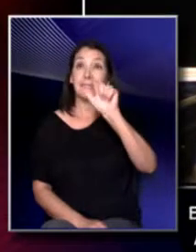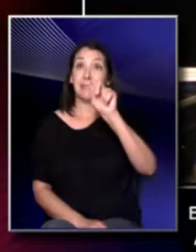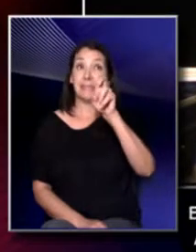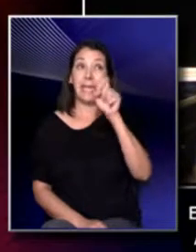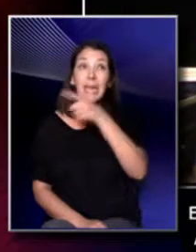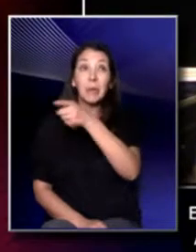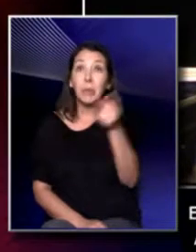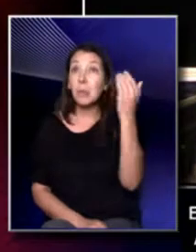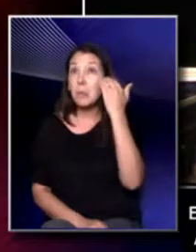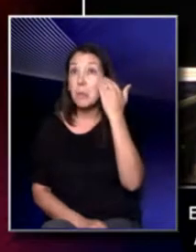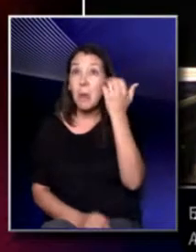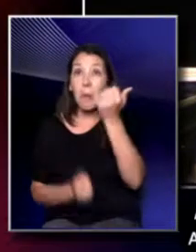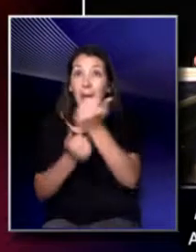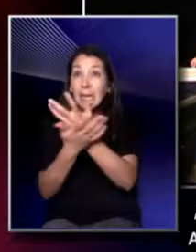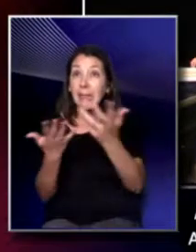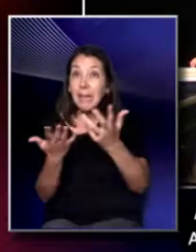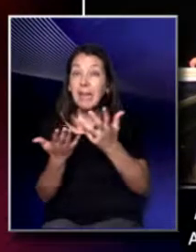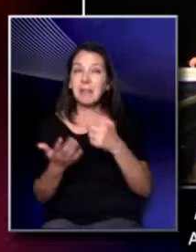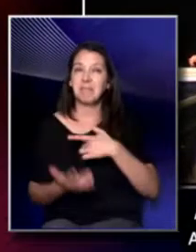Polly probably does.